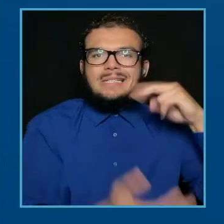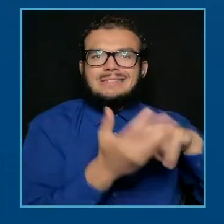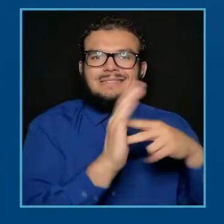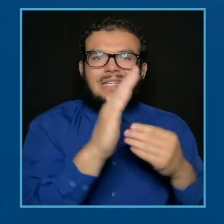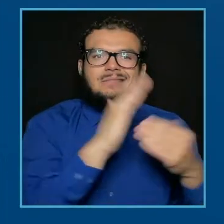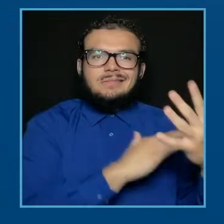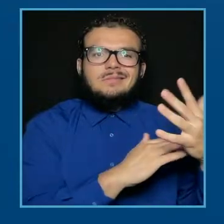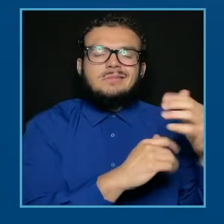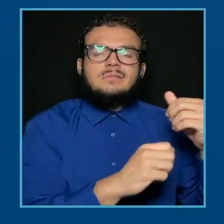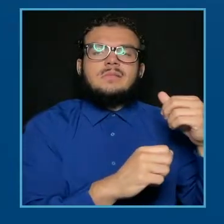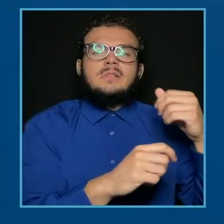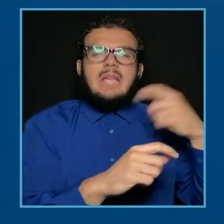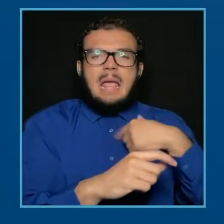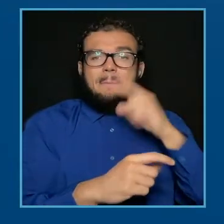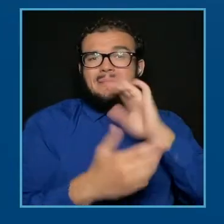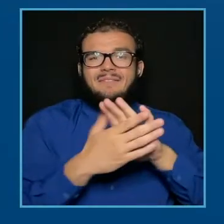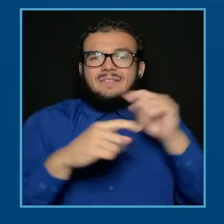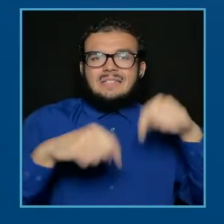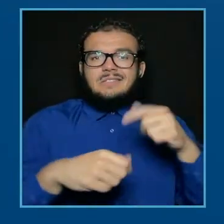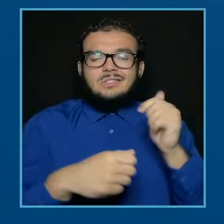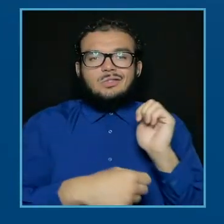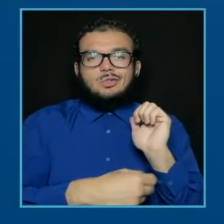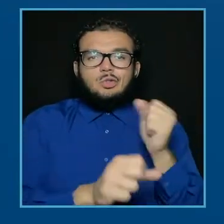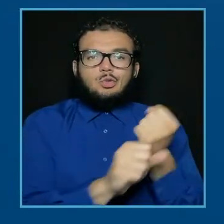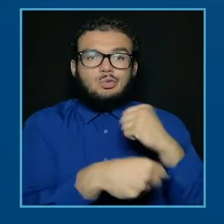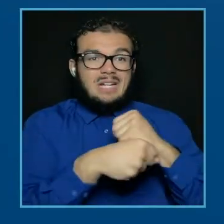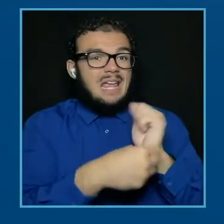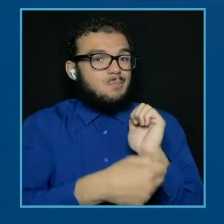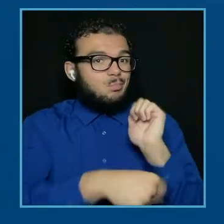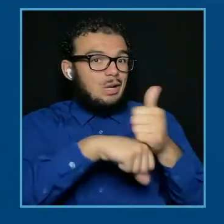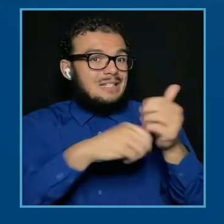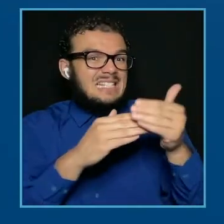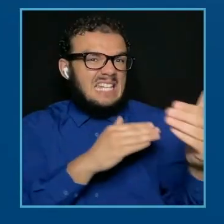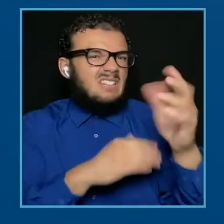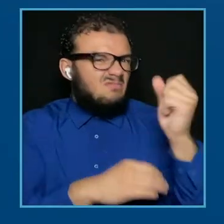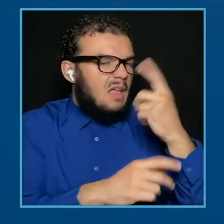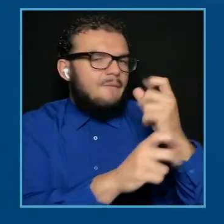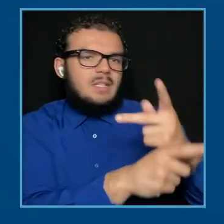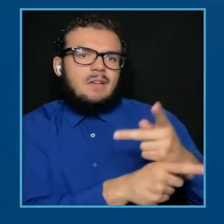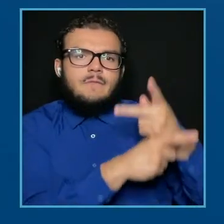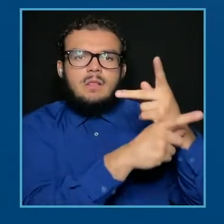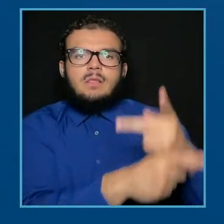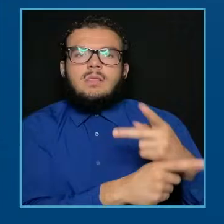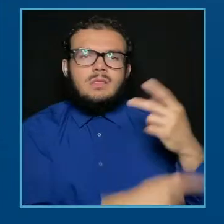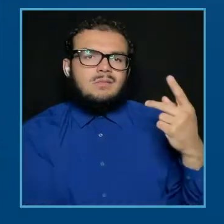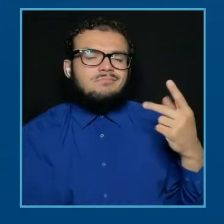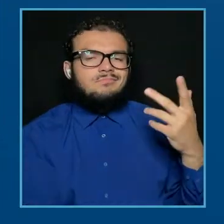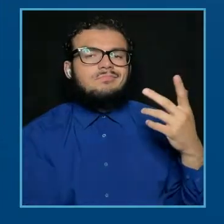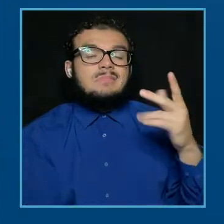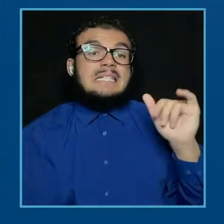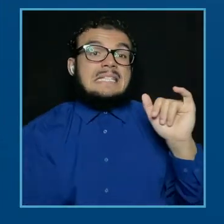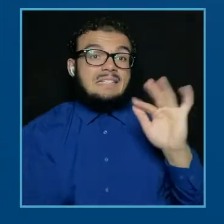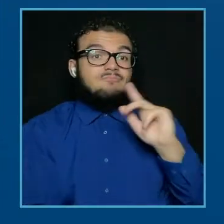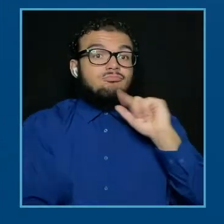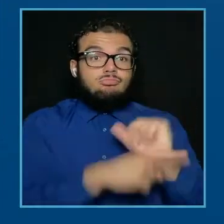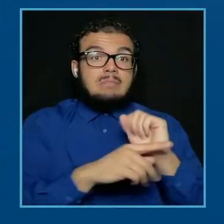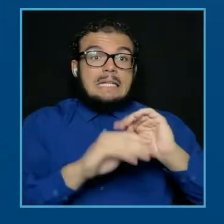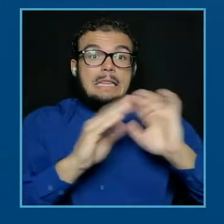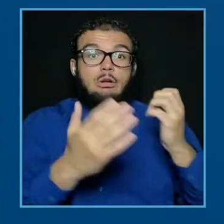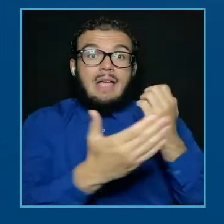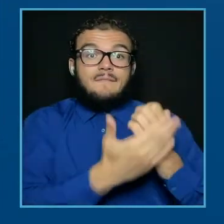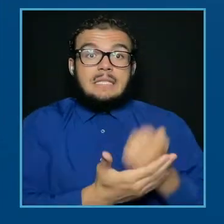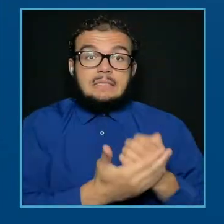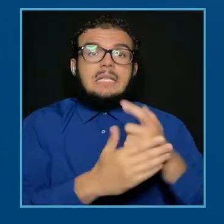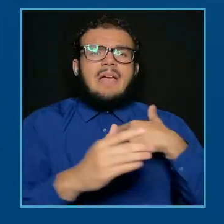creating a precedent that we need to be very careful about, and that if there was clear evidence, if it was a